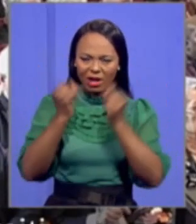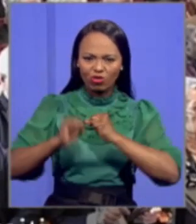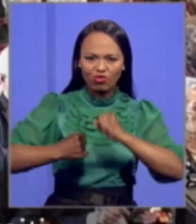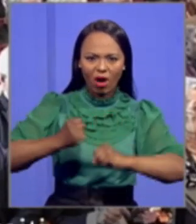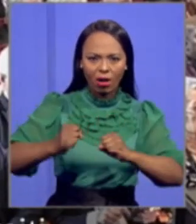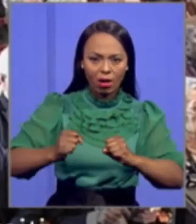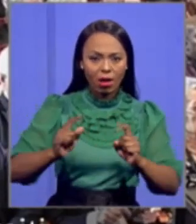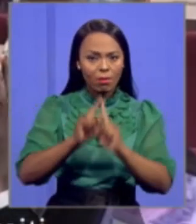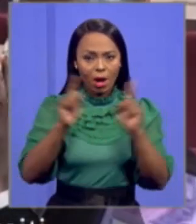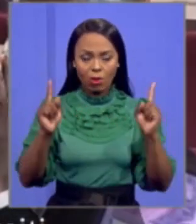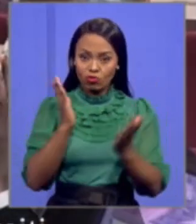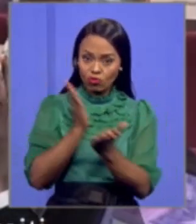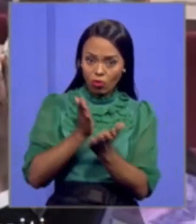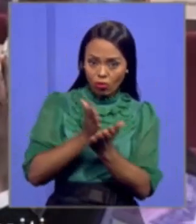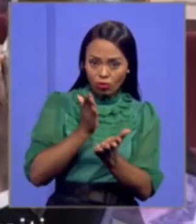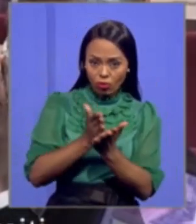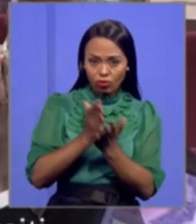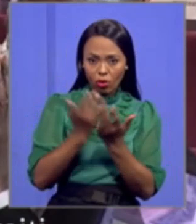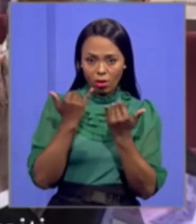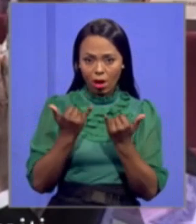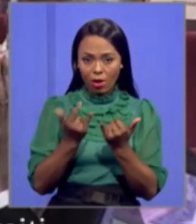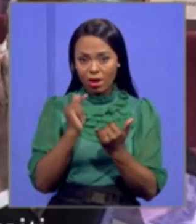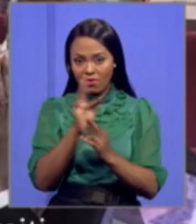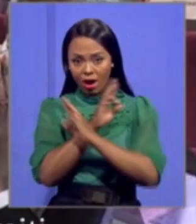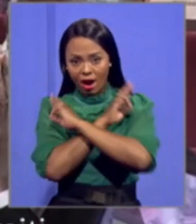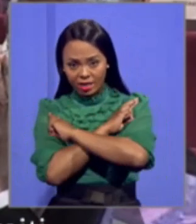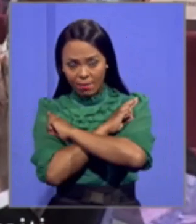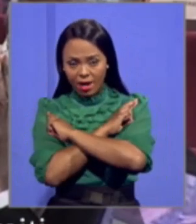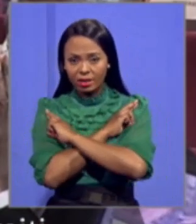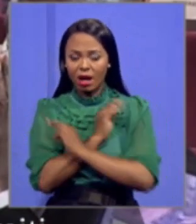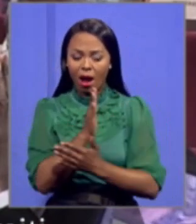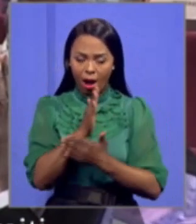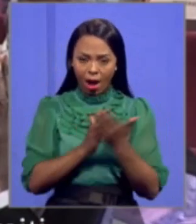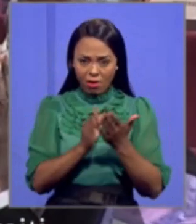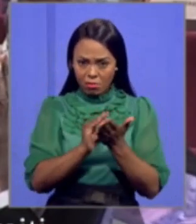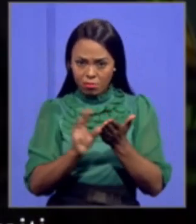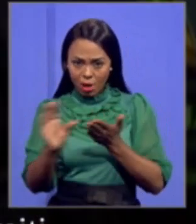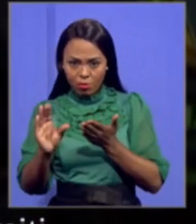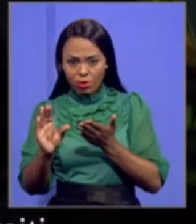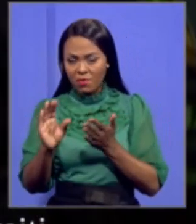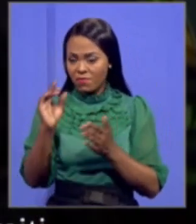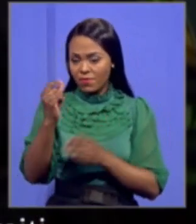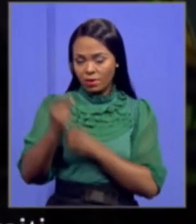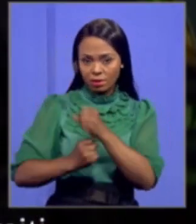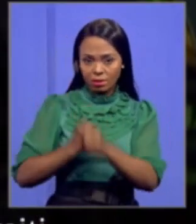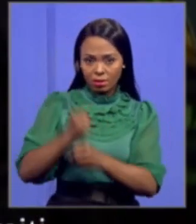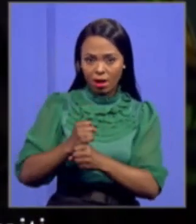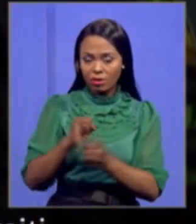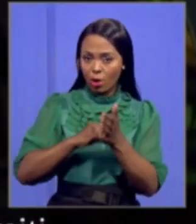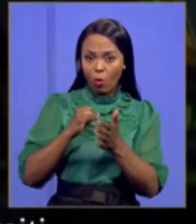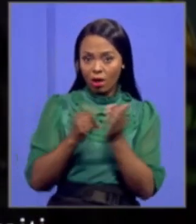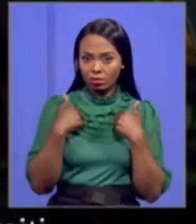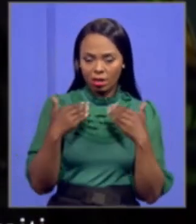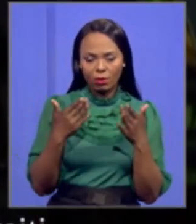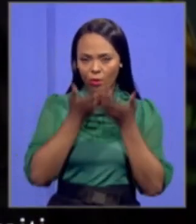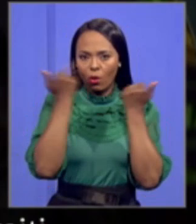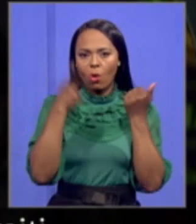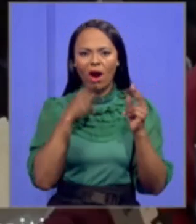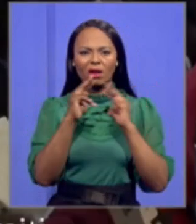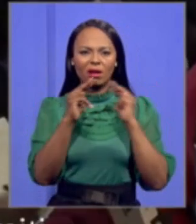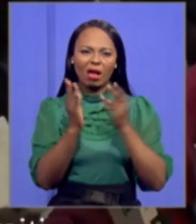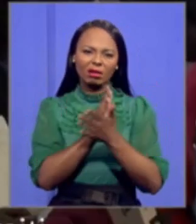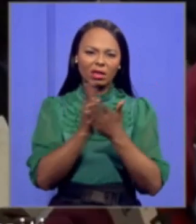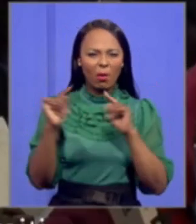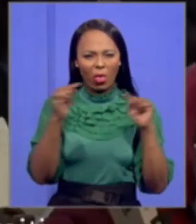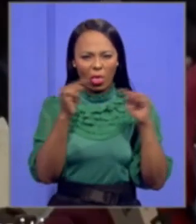netefatse hore na leano lena la tefo ya ho beha meja fatshe le tla qala ho sebetsa ka la pele Tlhakubele Isao ka ha hona le ditherisano tseo letona